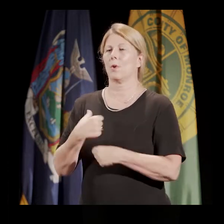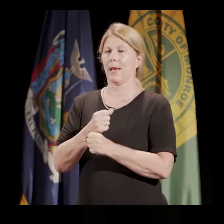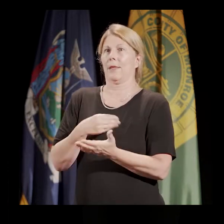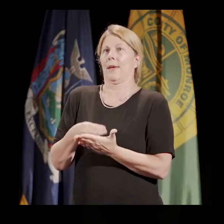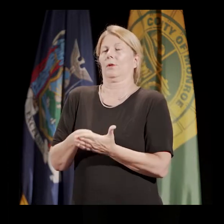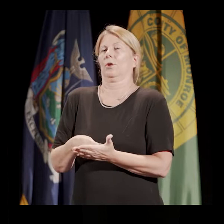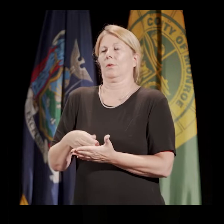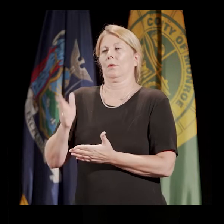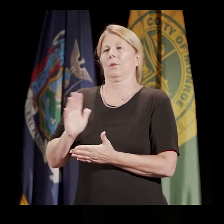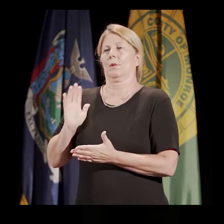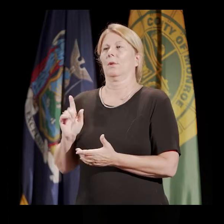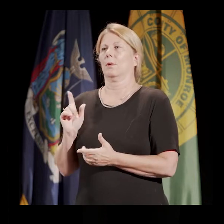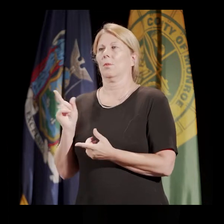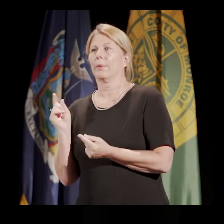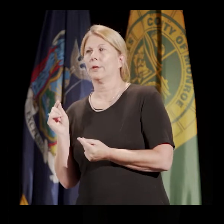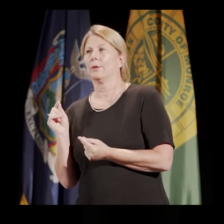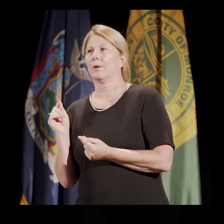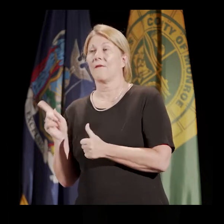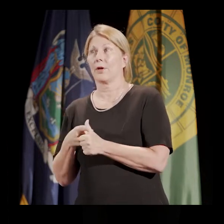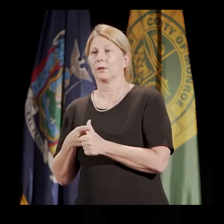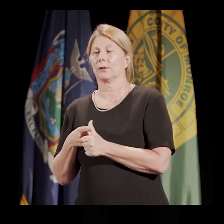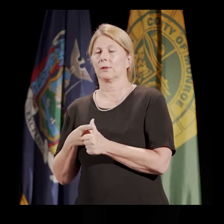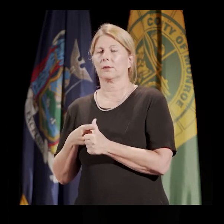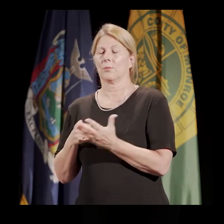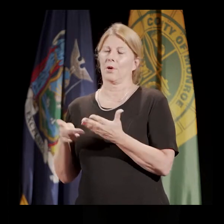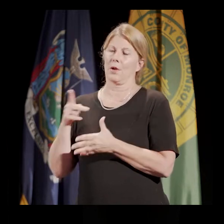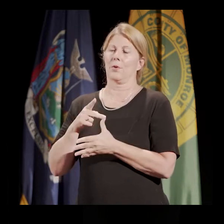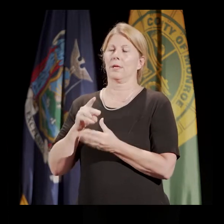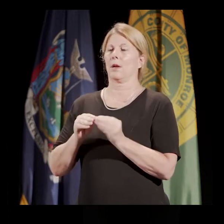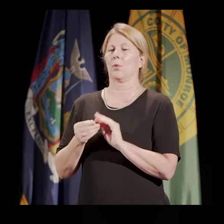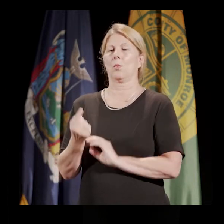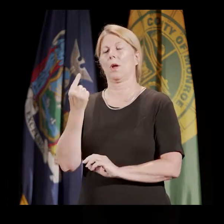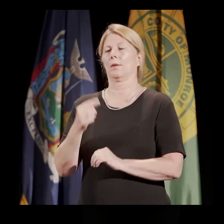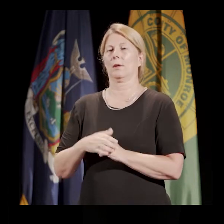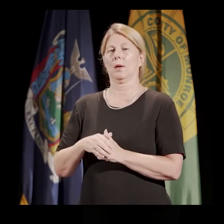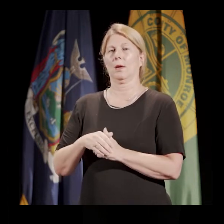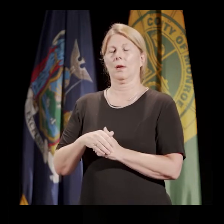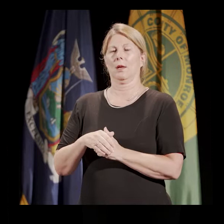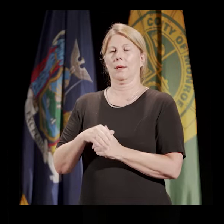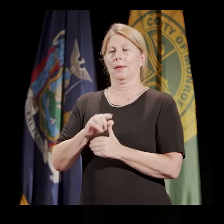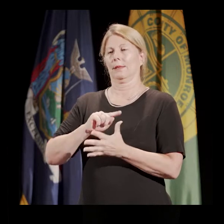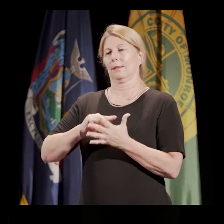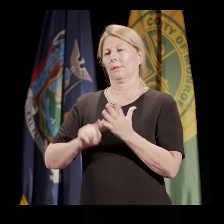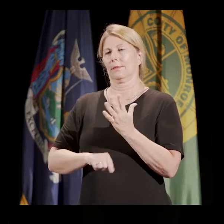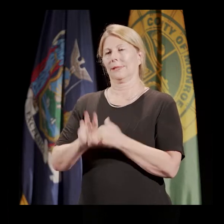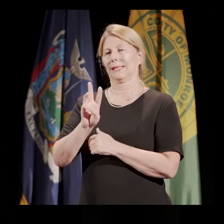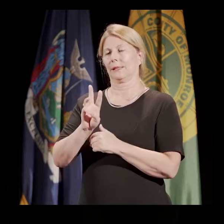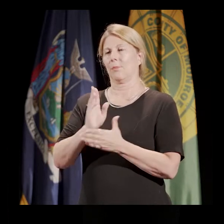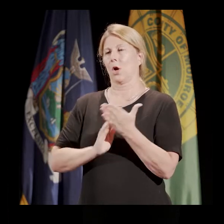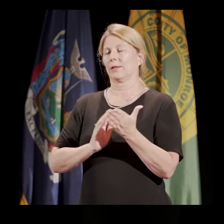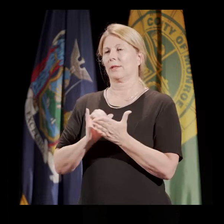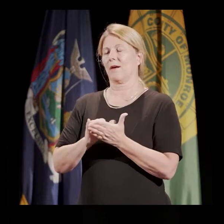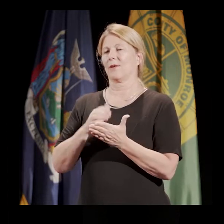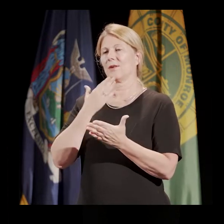thing we did was establish our key priority areas, those 6 components of a prosperous city I just mentioned.